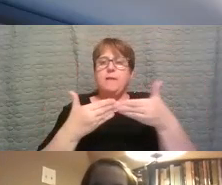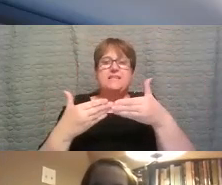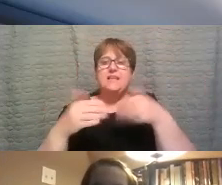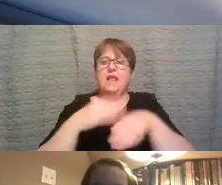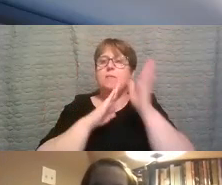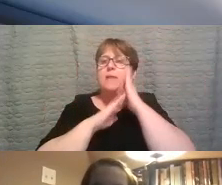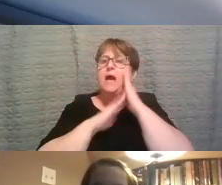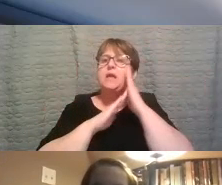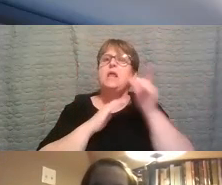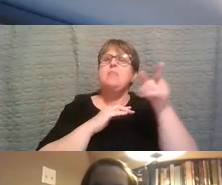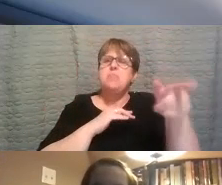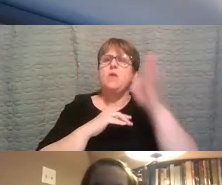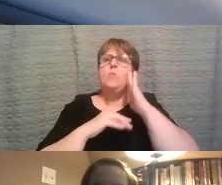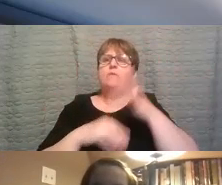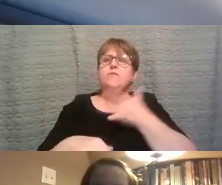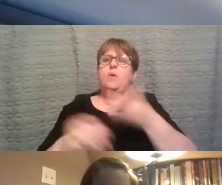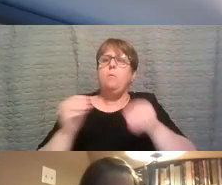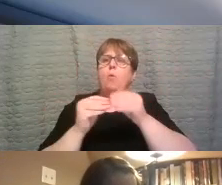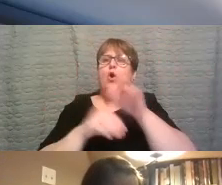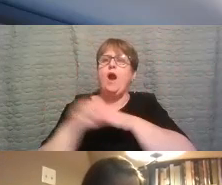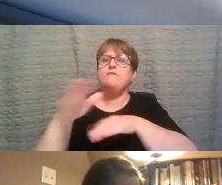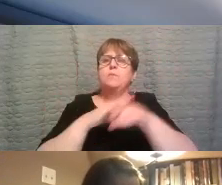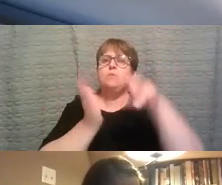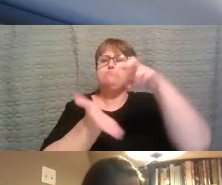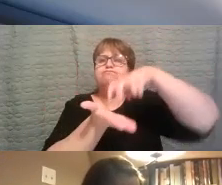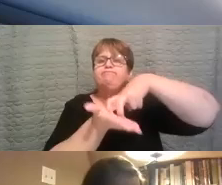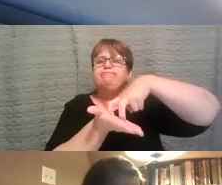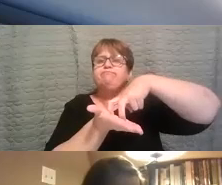feel more comfortable having the baby in the floor.